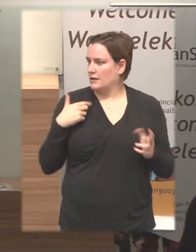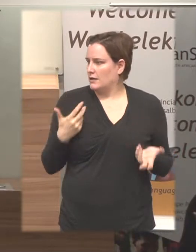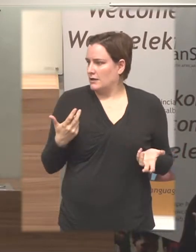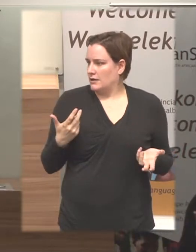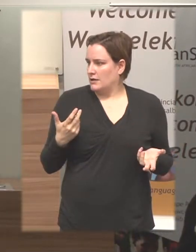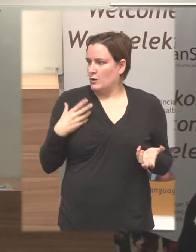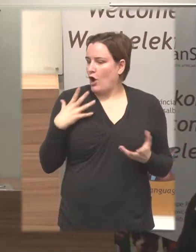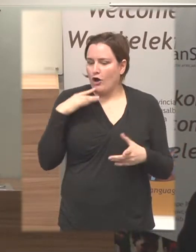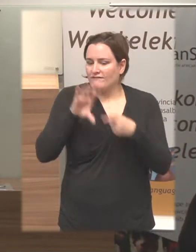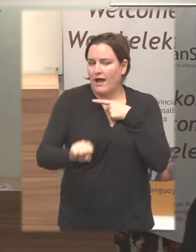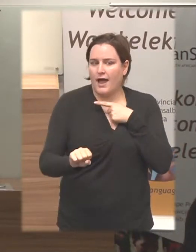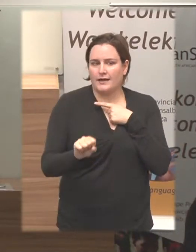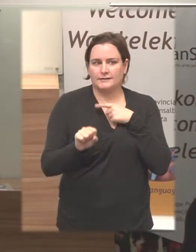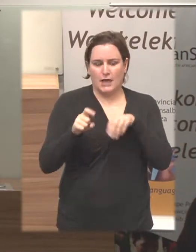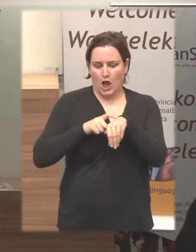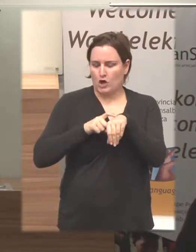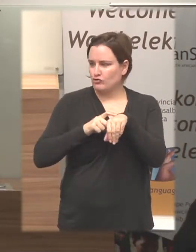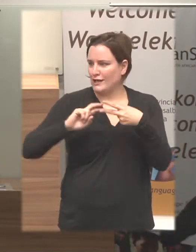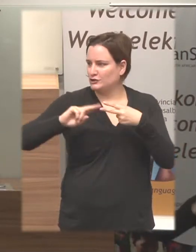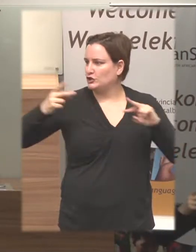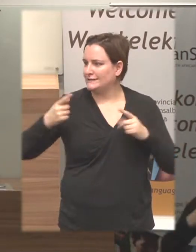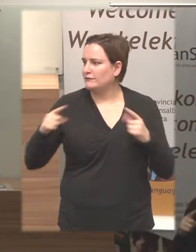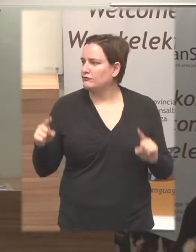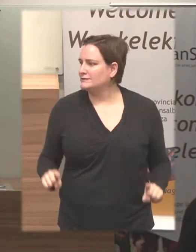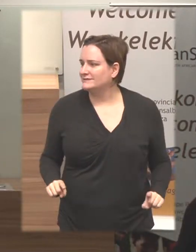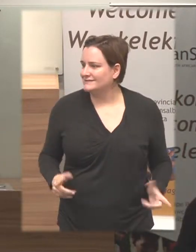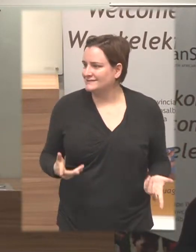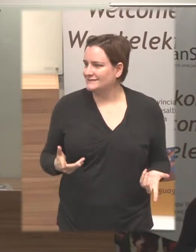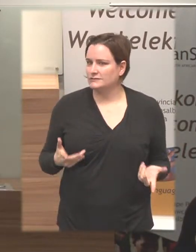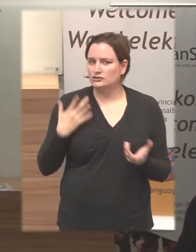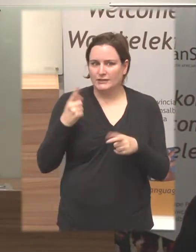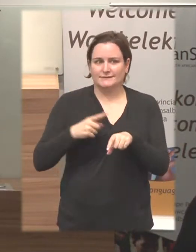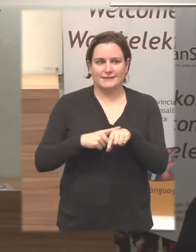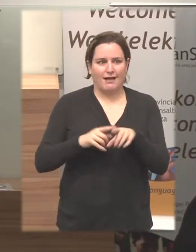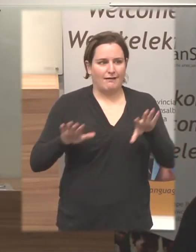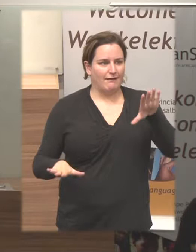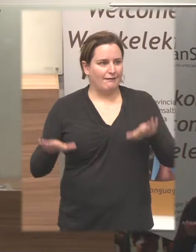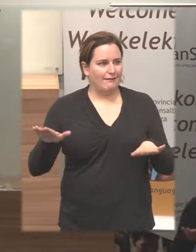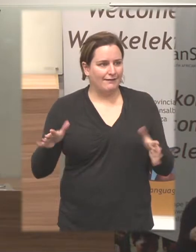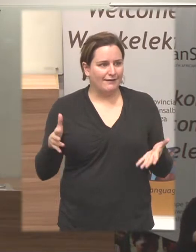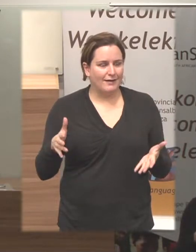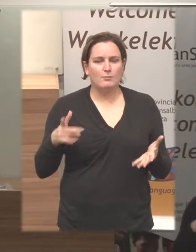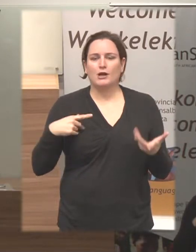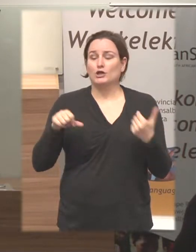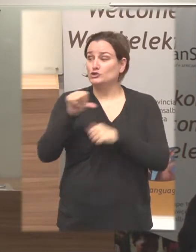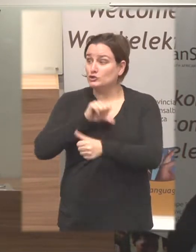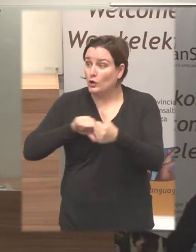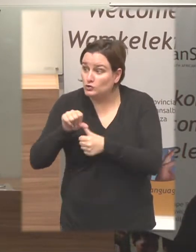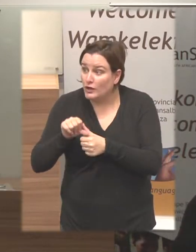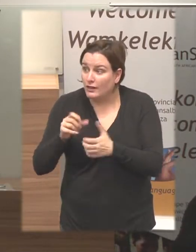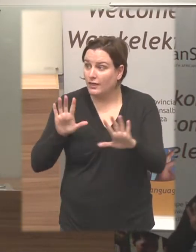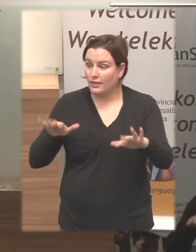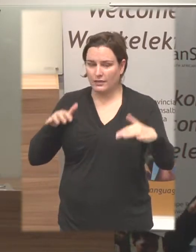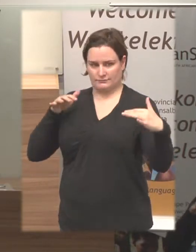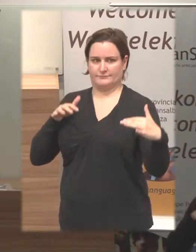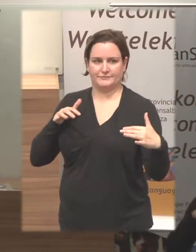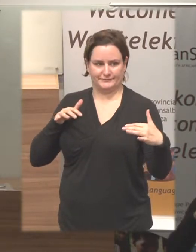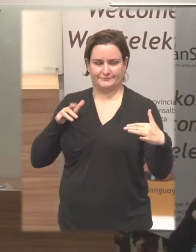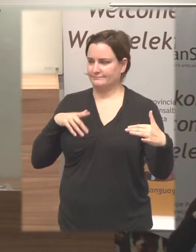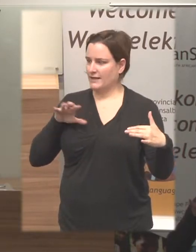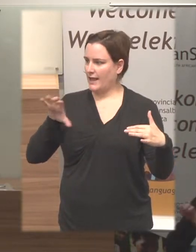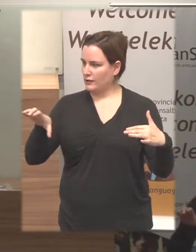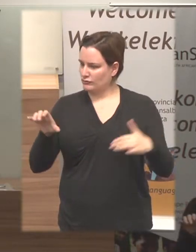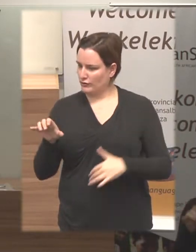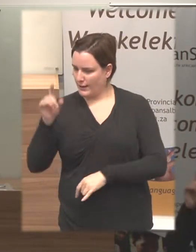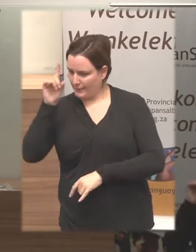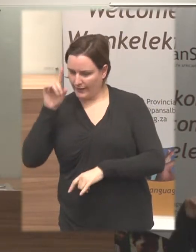and there's more difference in genes between people in races than across races. But socially, we have constructed those categories, and they